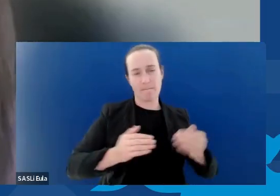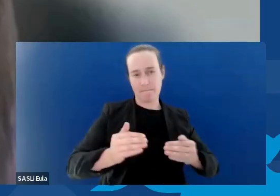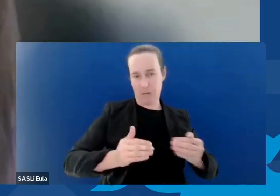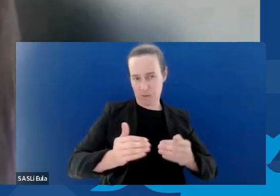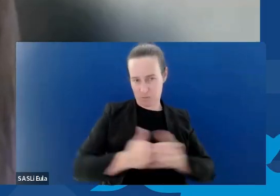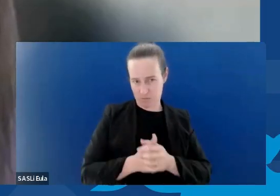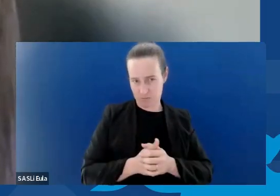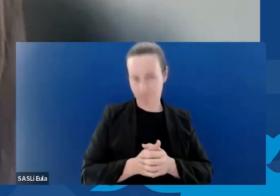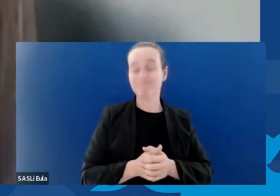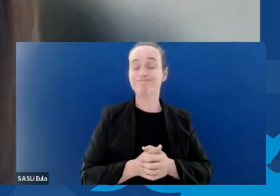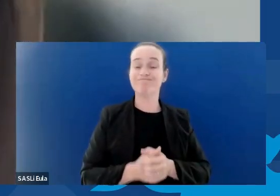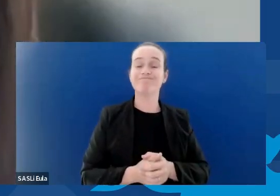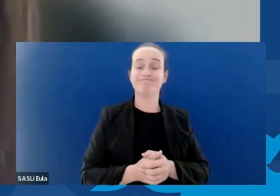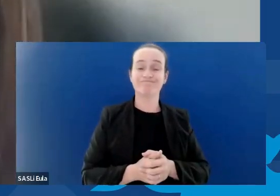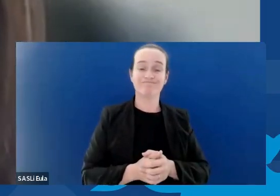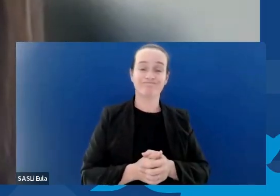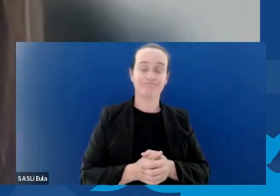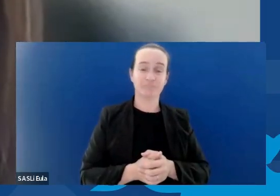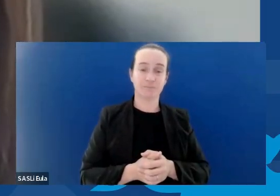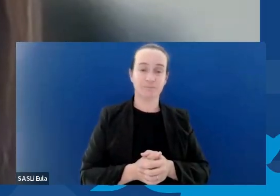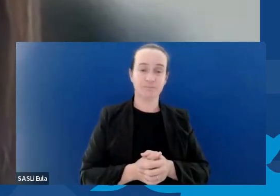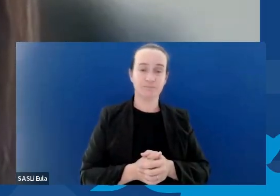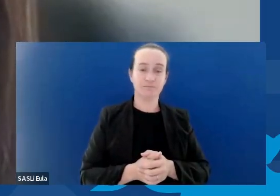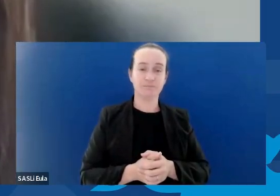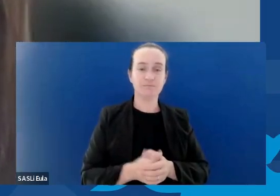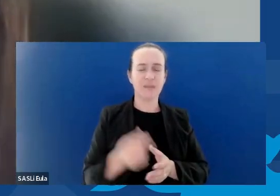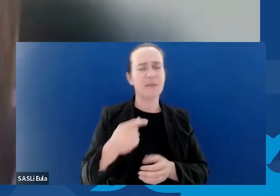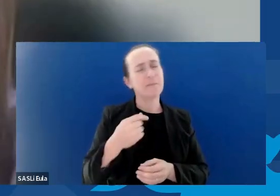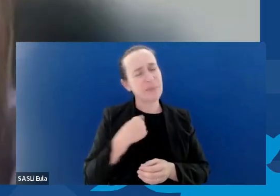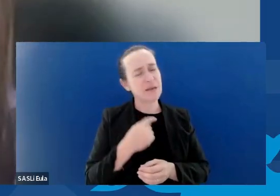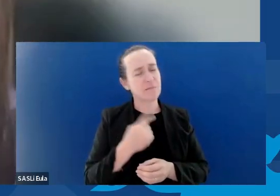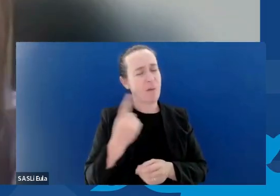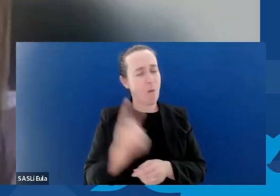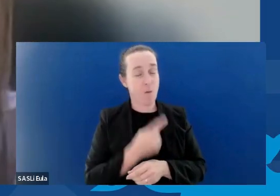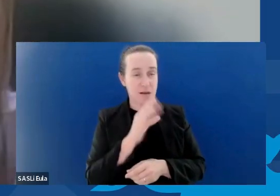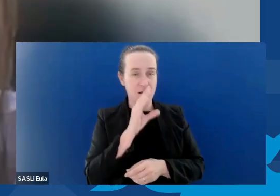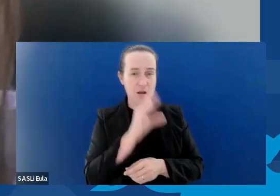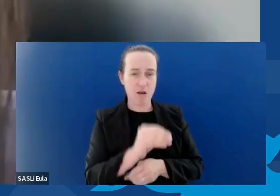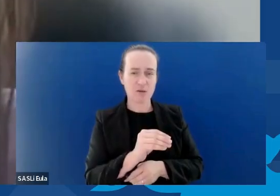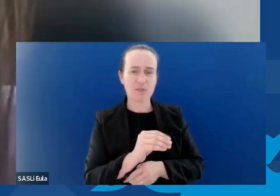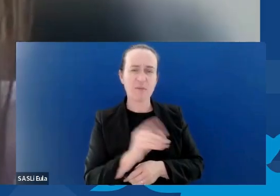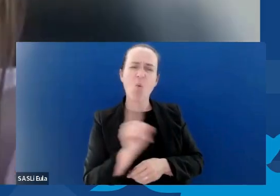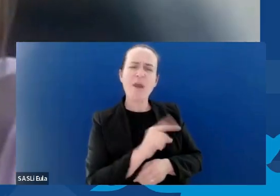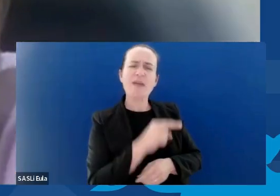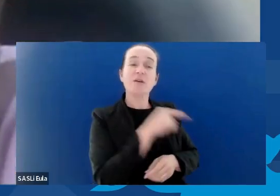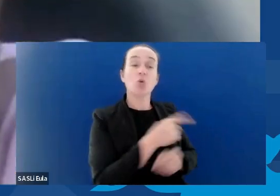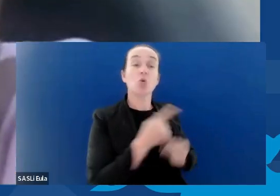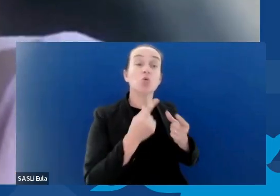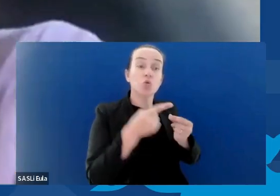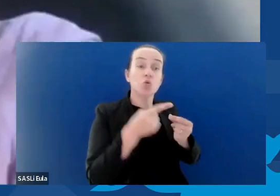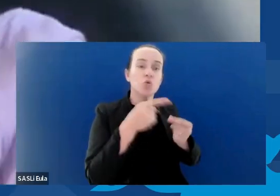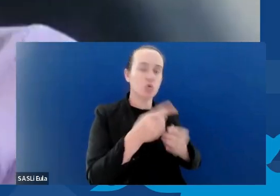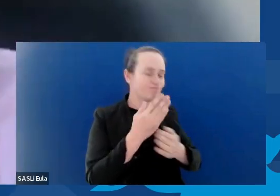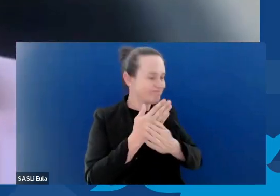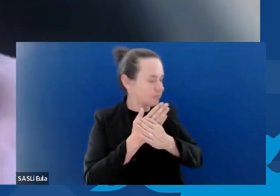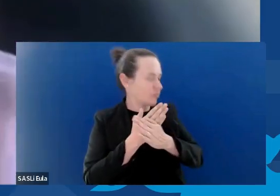it does take us back, conversations that are always asked, but what is COSUP doing to prevent substance use, to prevent